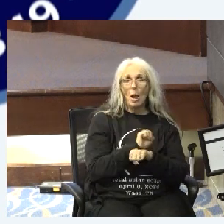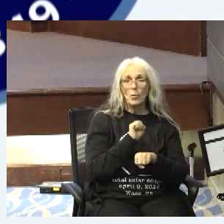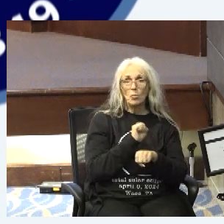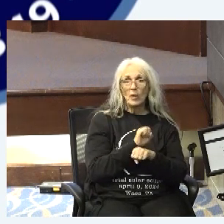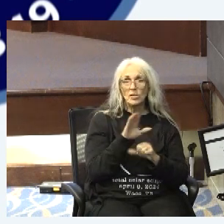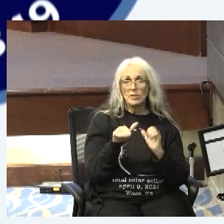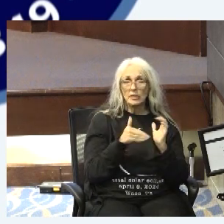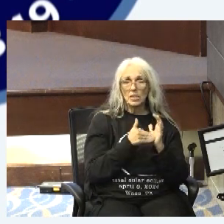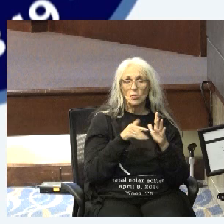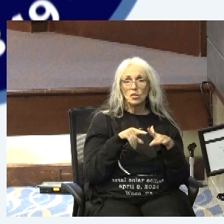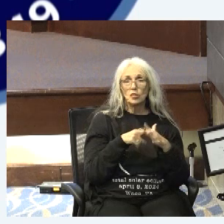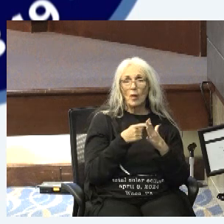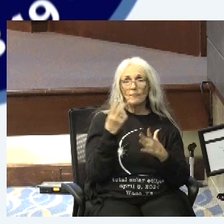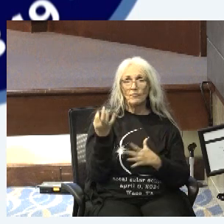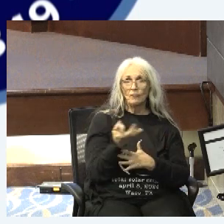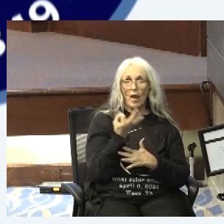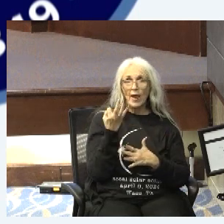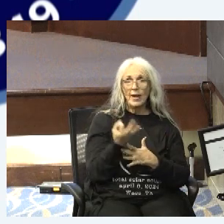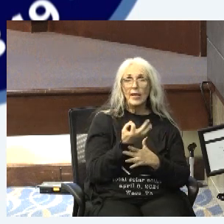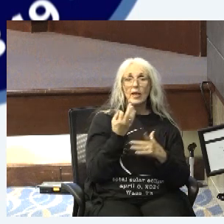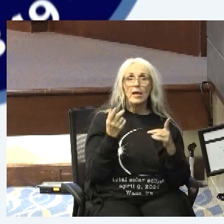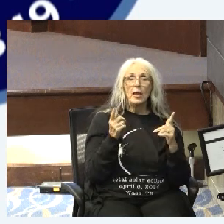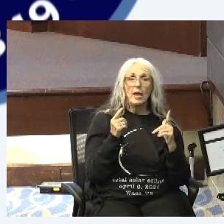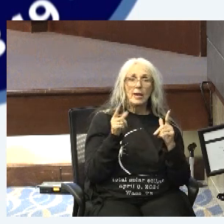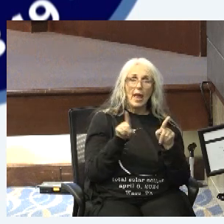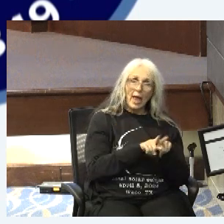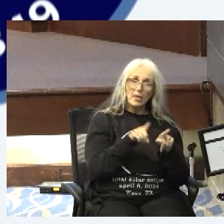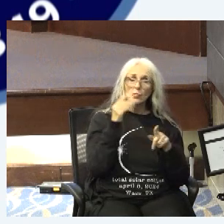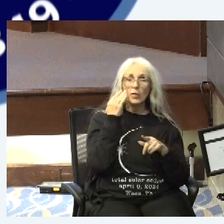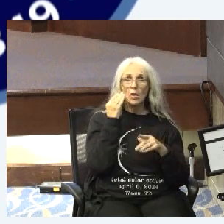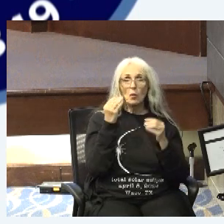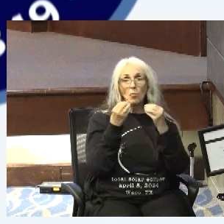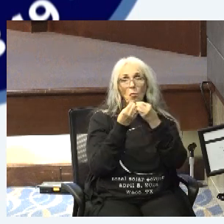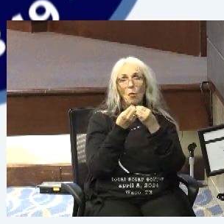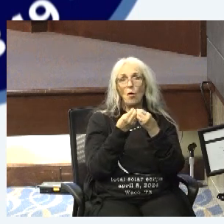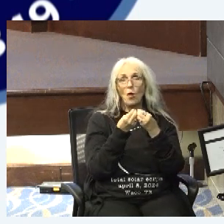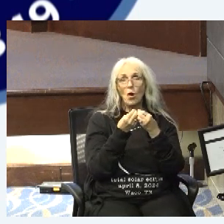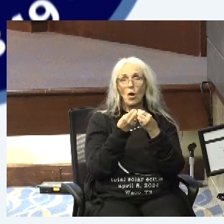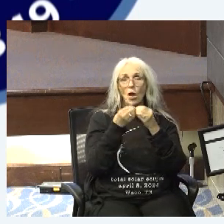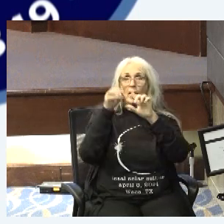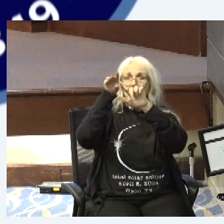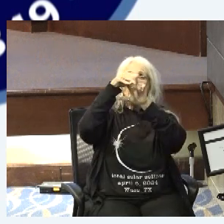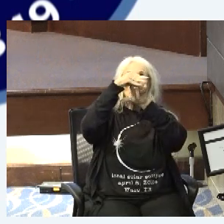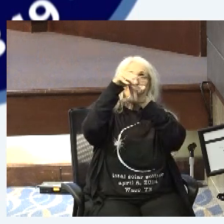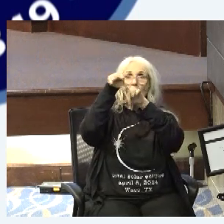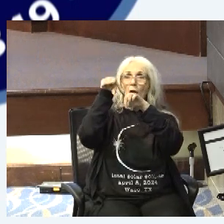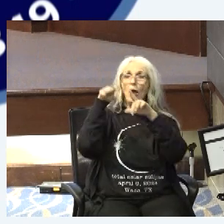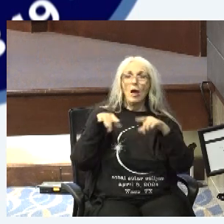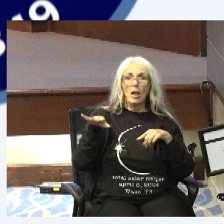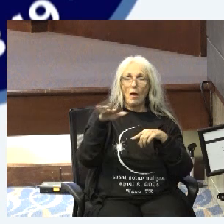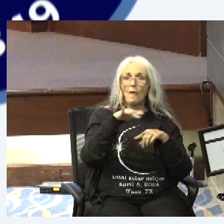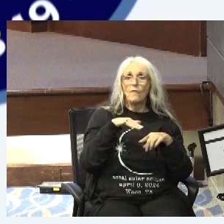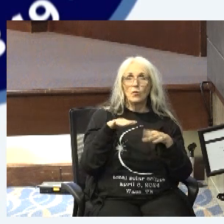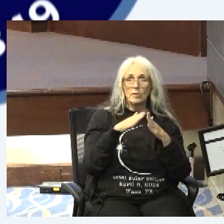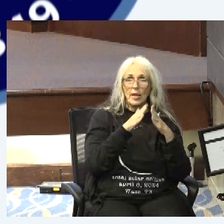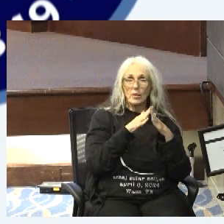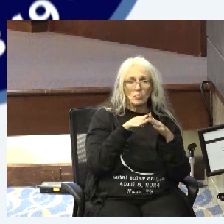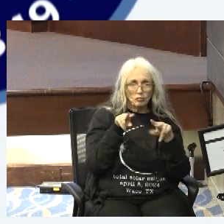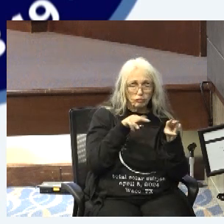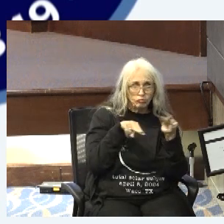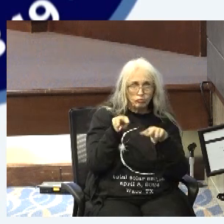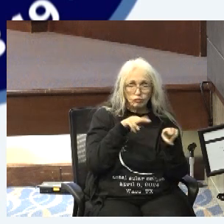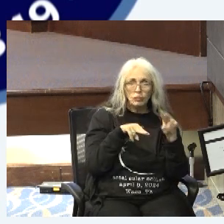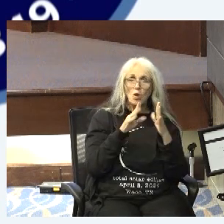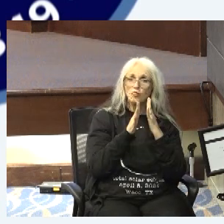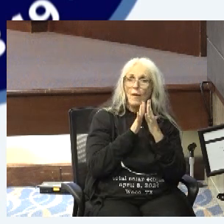beginning on Friday. And as we know, multiple camera feeds throughout town to monitor traffic,